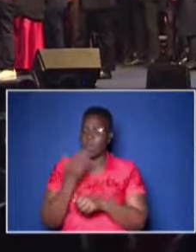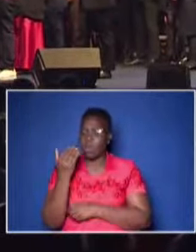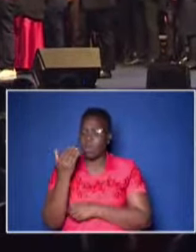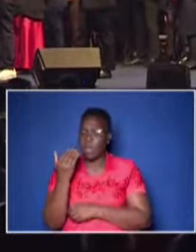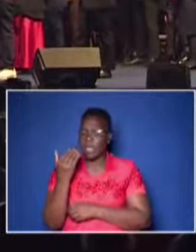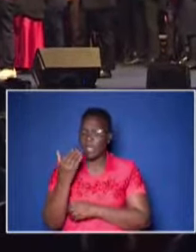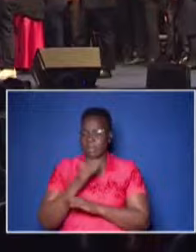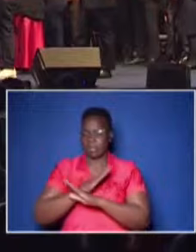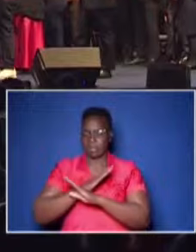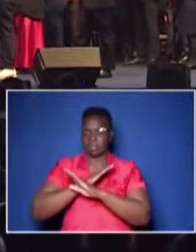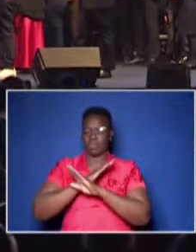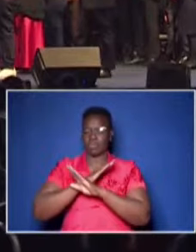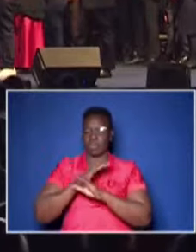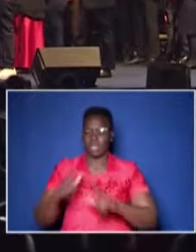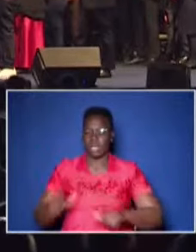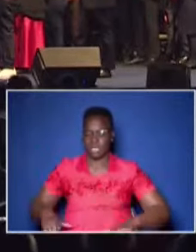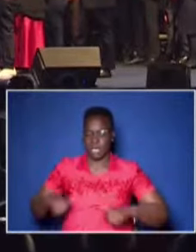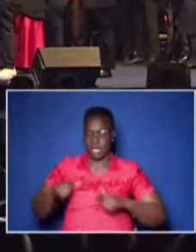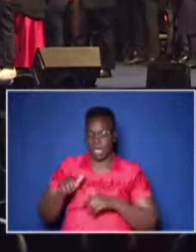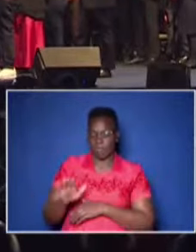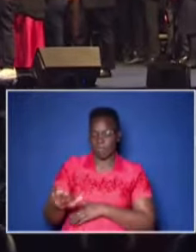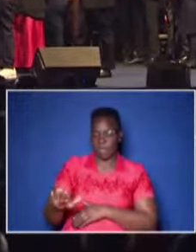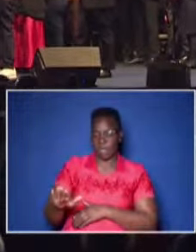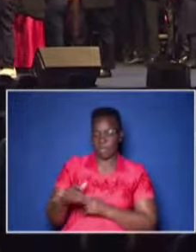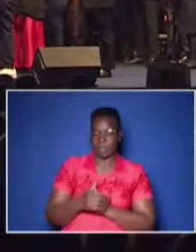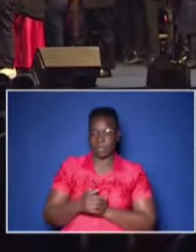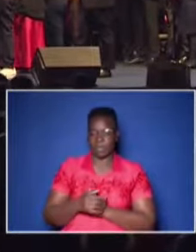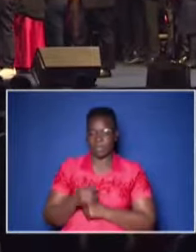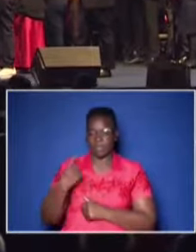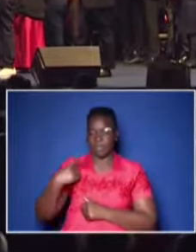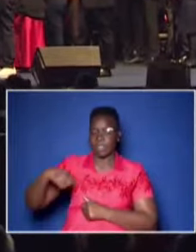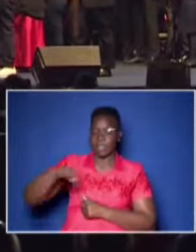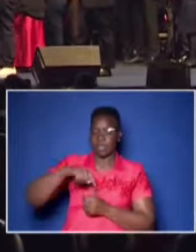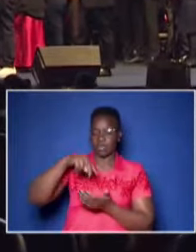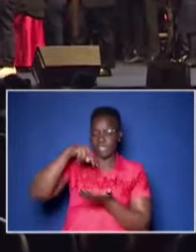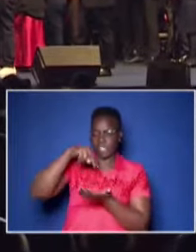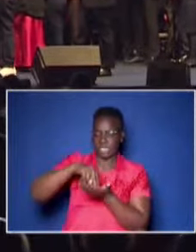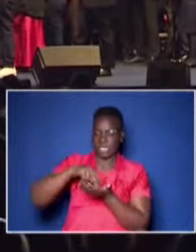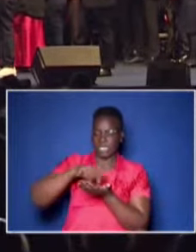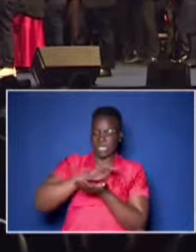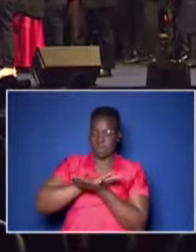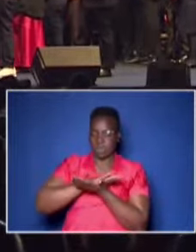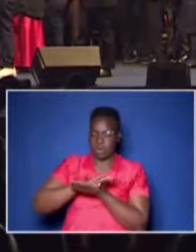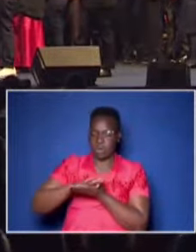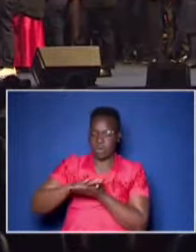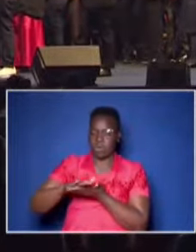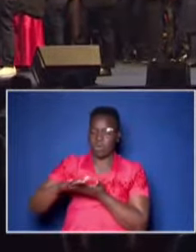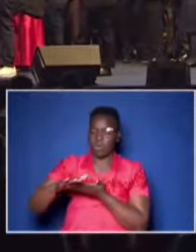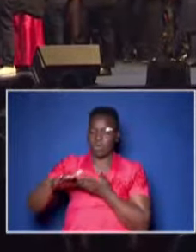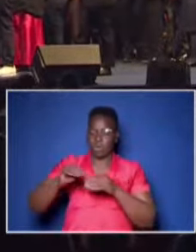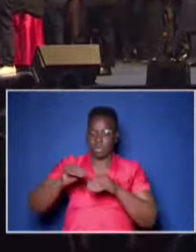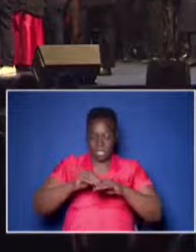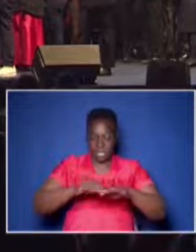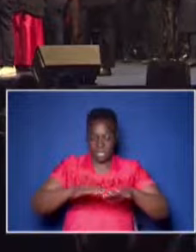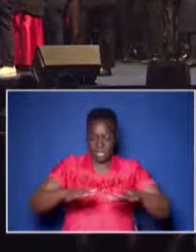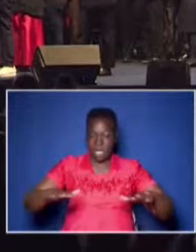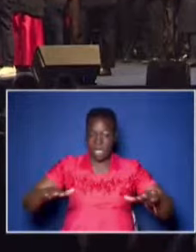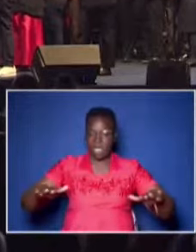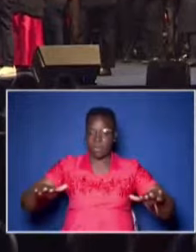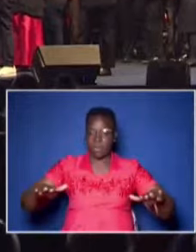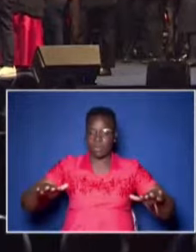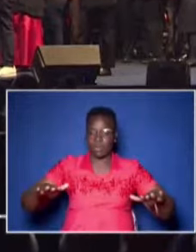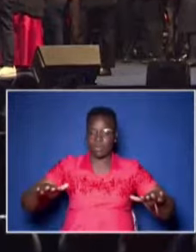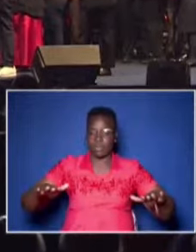standing on whole Holy Ground sing it quiet